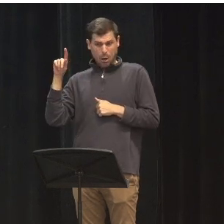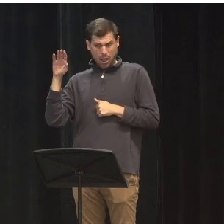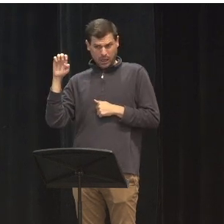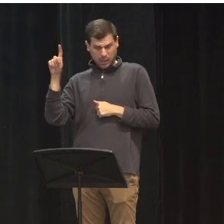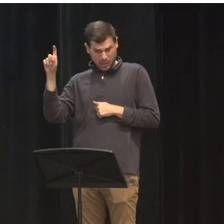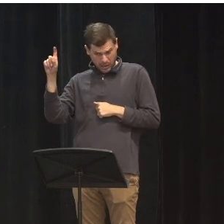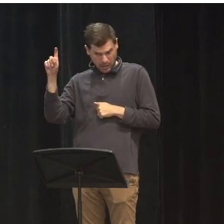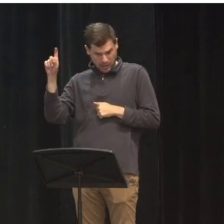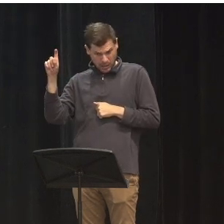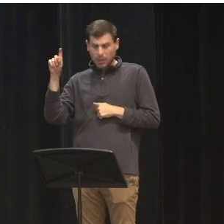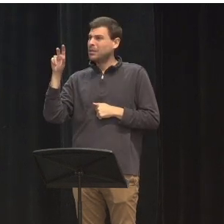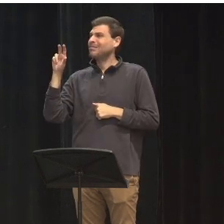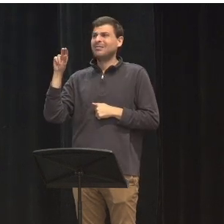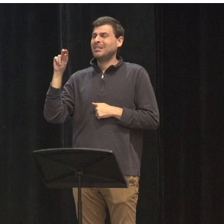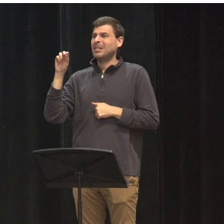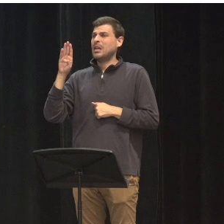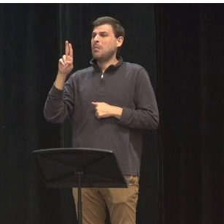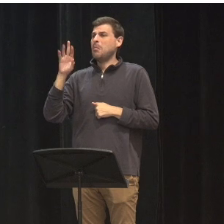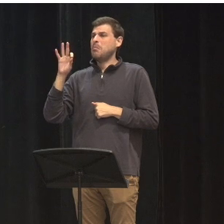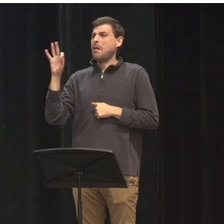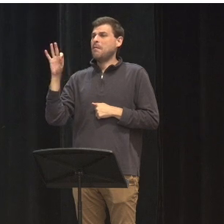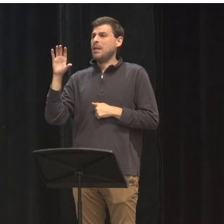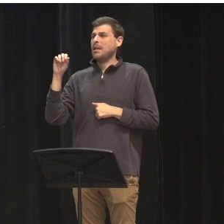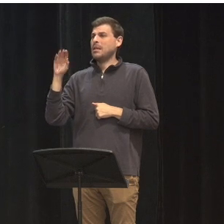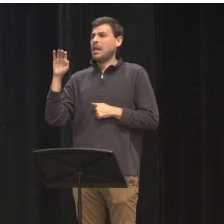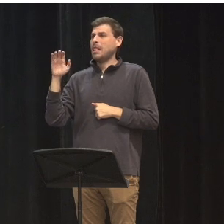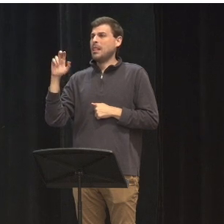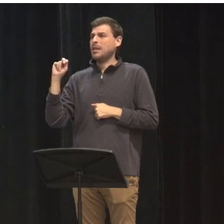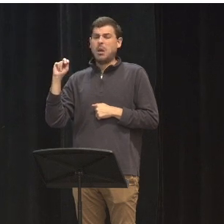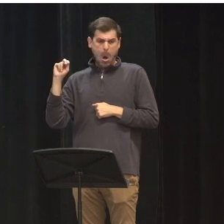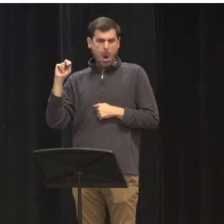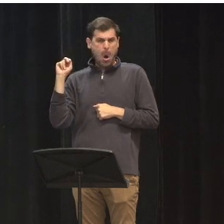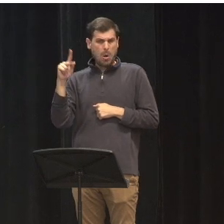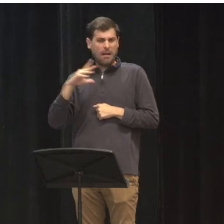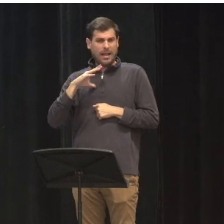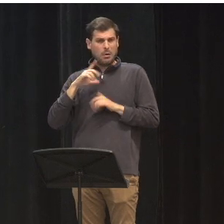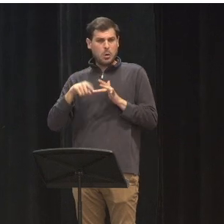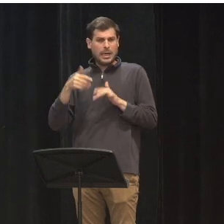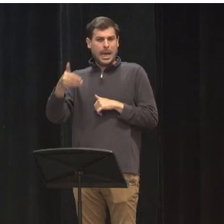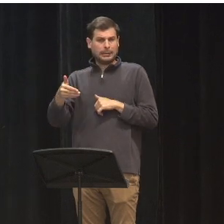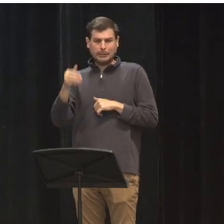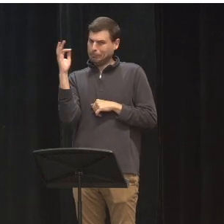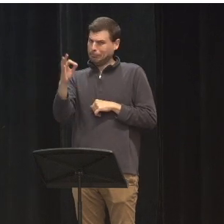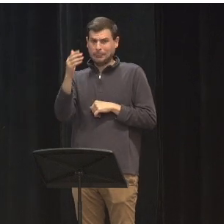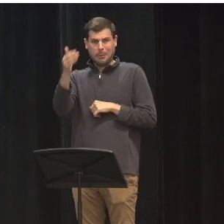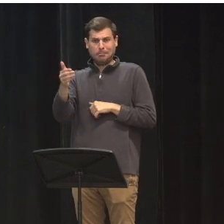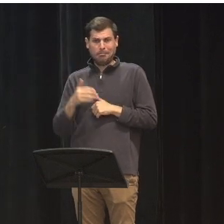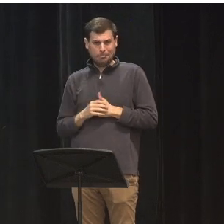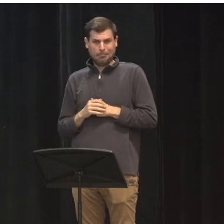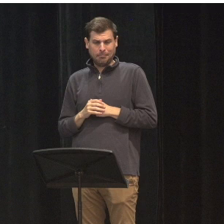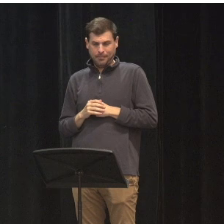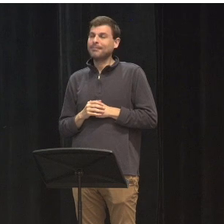Carolyn. No, this is Buff Cavillman. Oh, great. Okay, Buff, you're on.